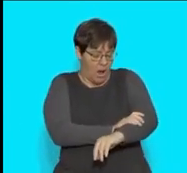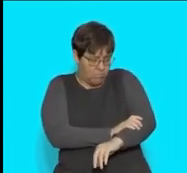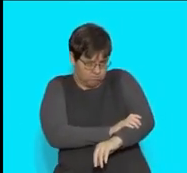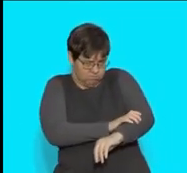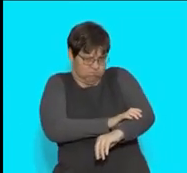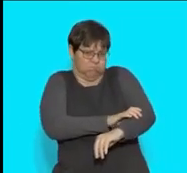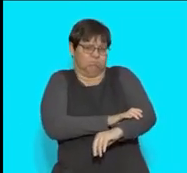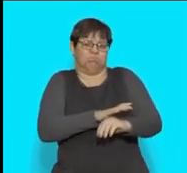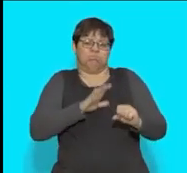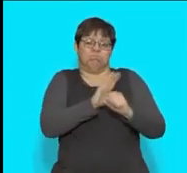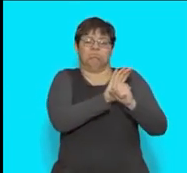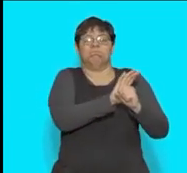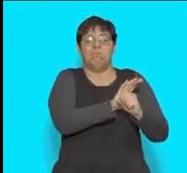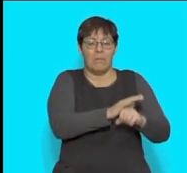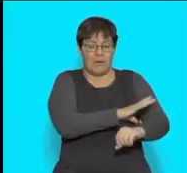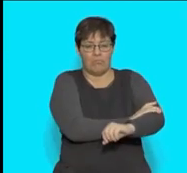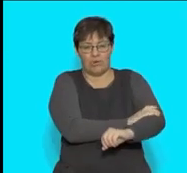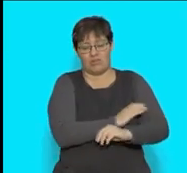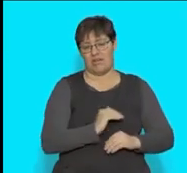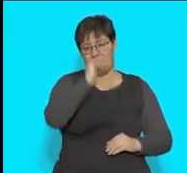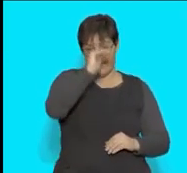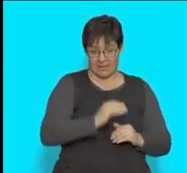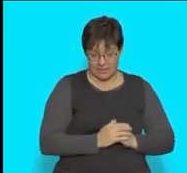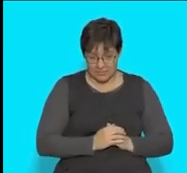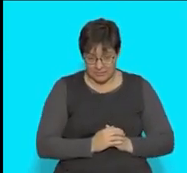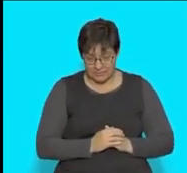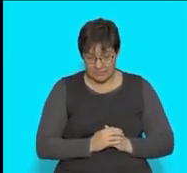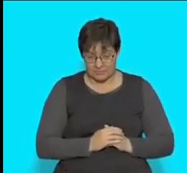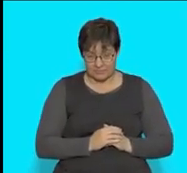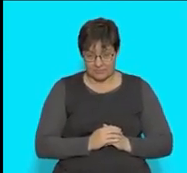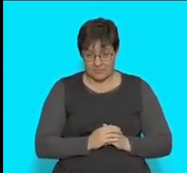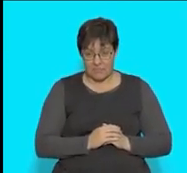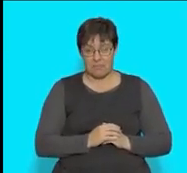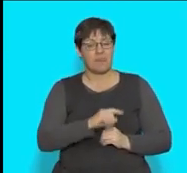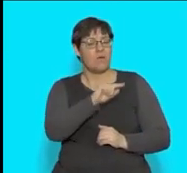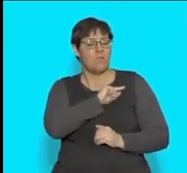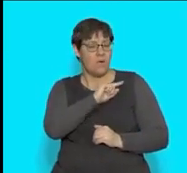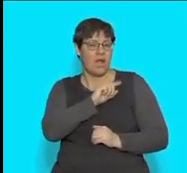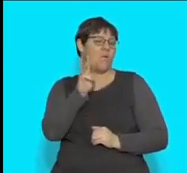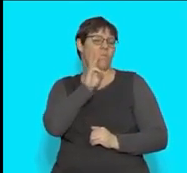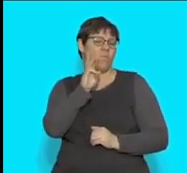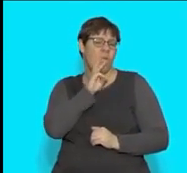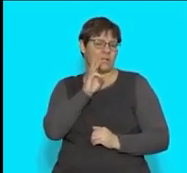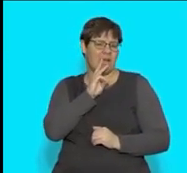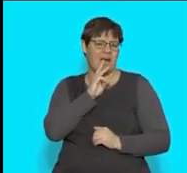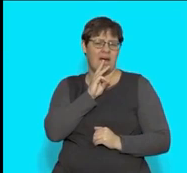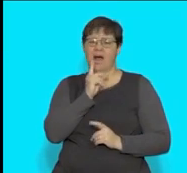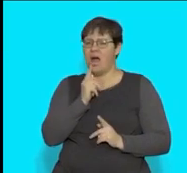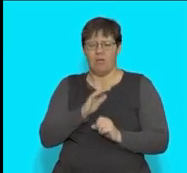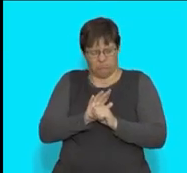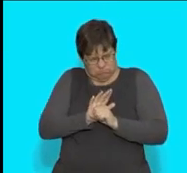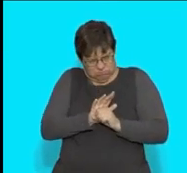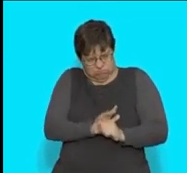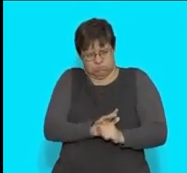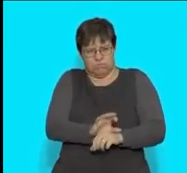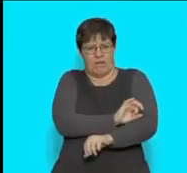vessels fill out, and what do we have? High blood pressure, because the water's made this huge